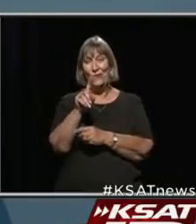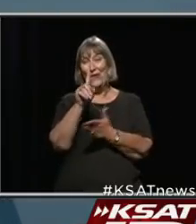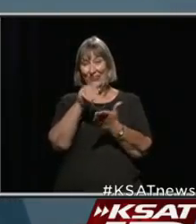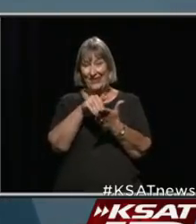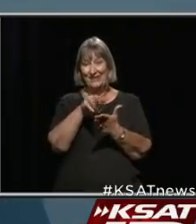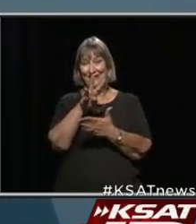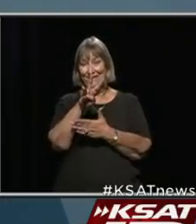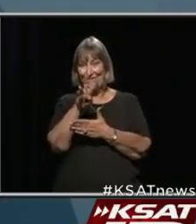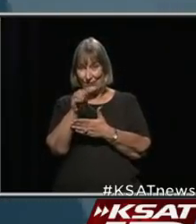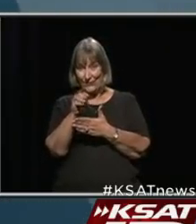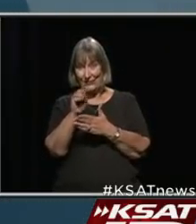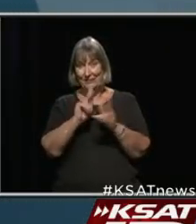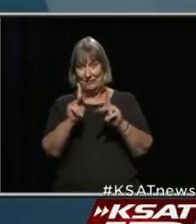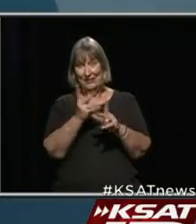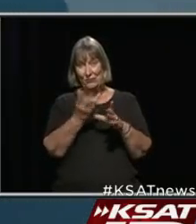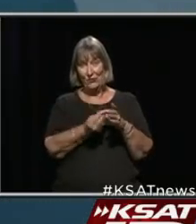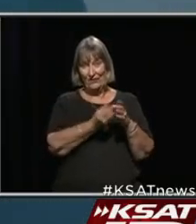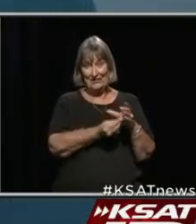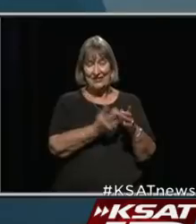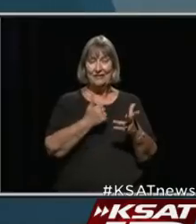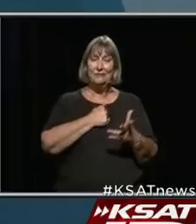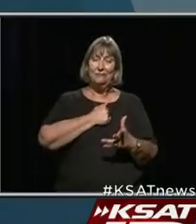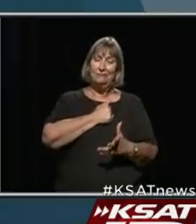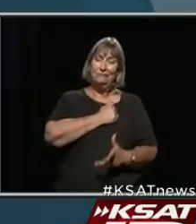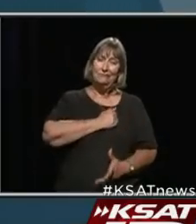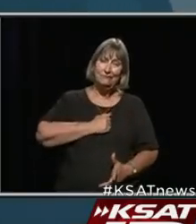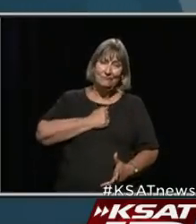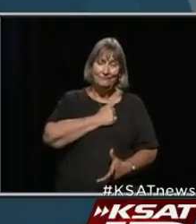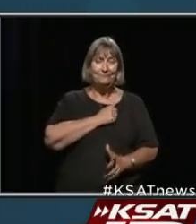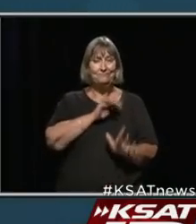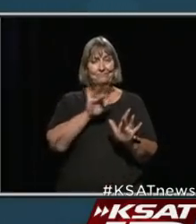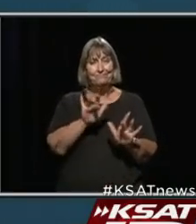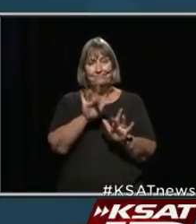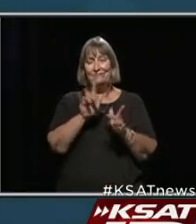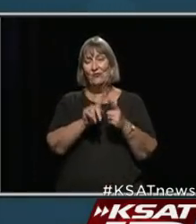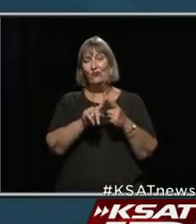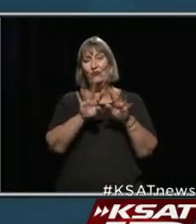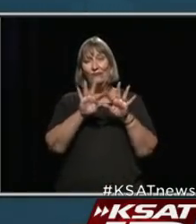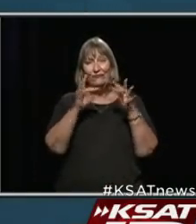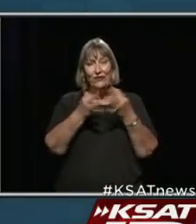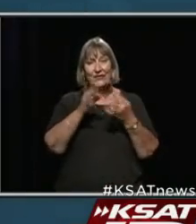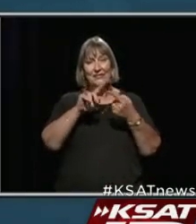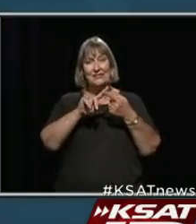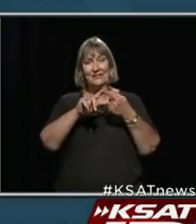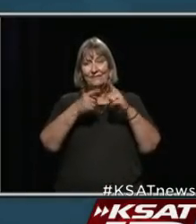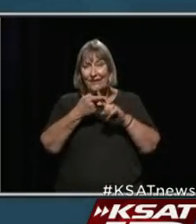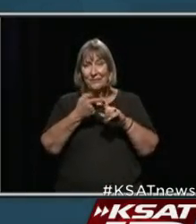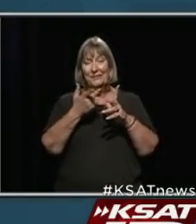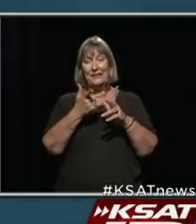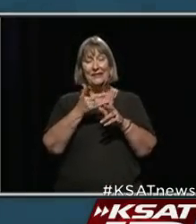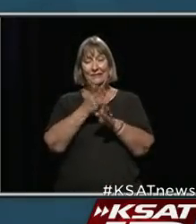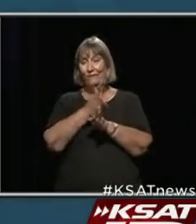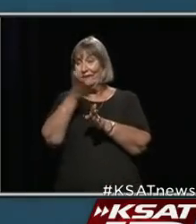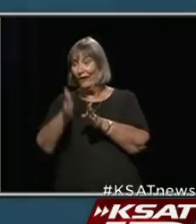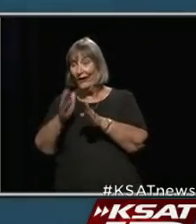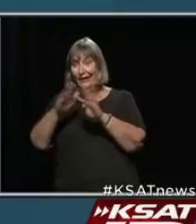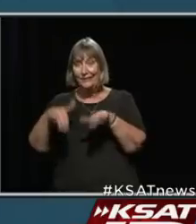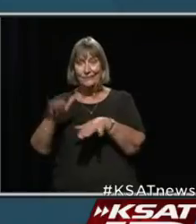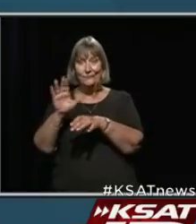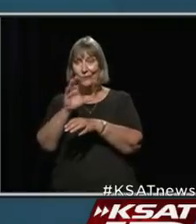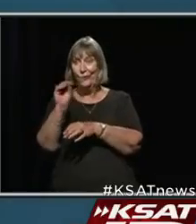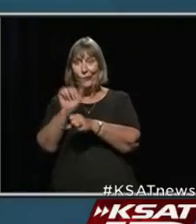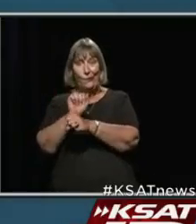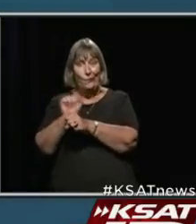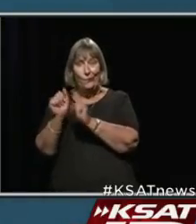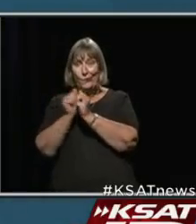with their family and friends as they grieve during this difficult time. We have lost far too many of our neighbors and friends and colleagues and loved ones